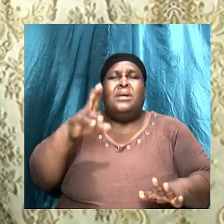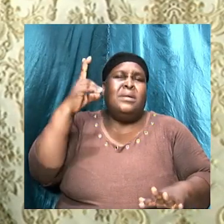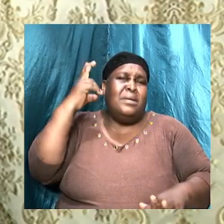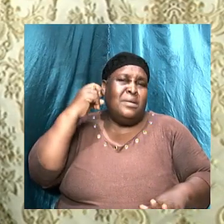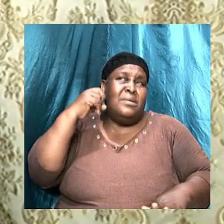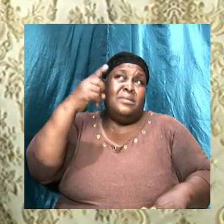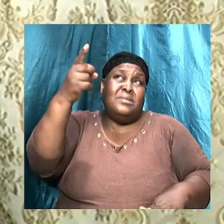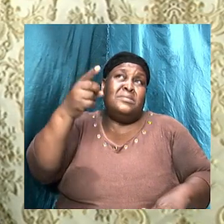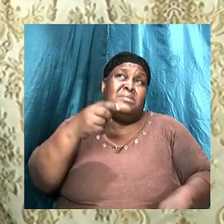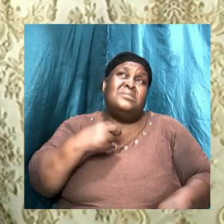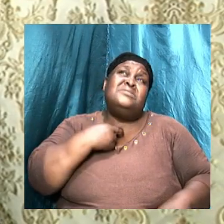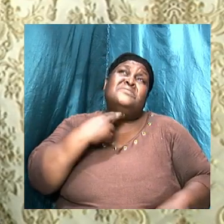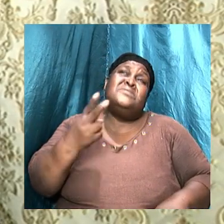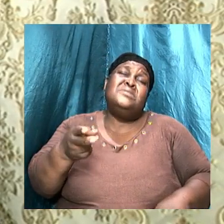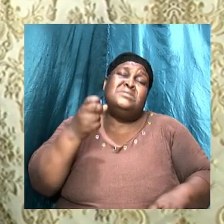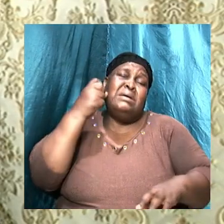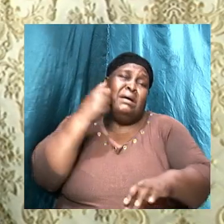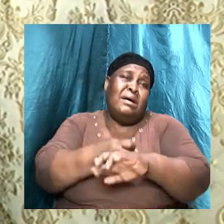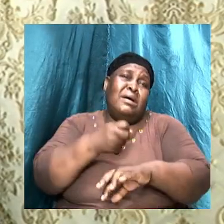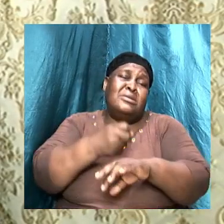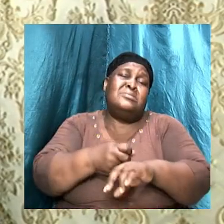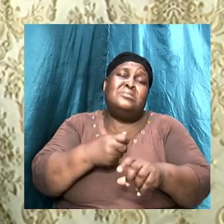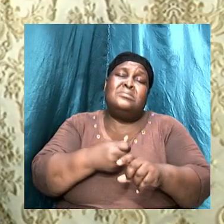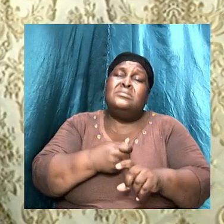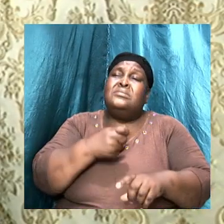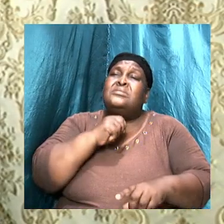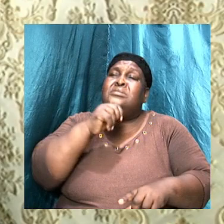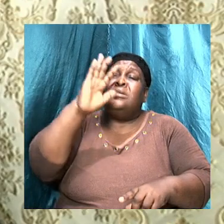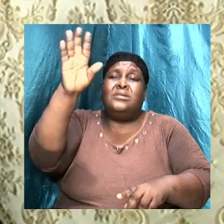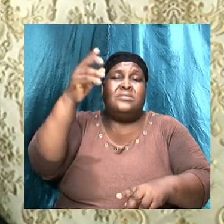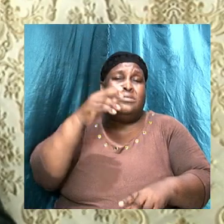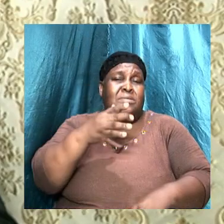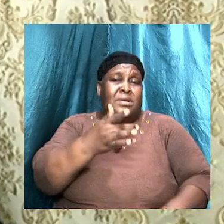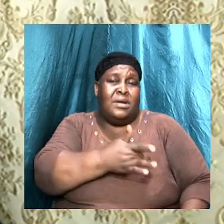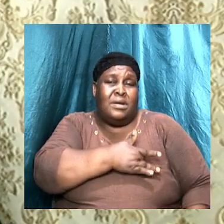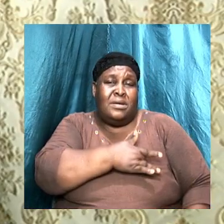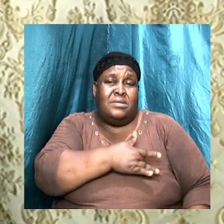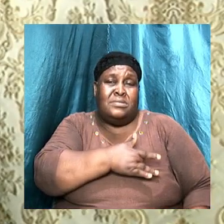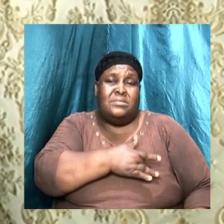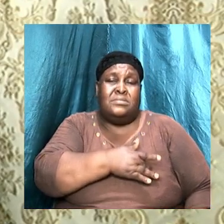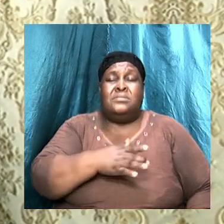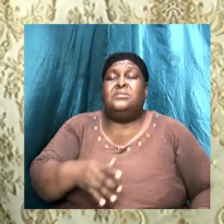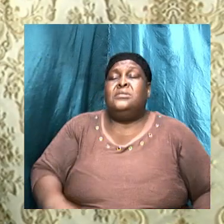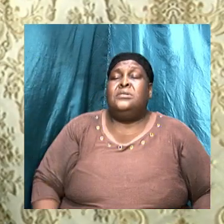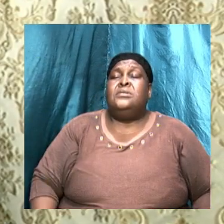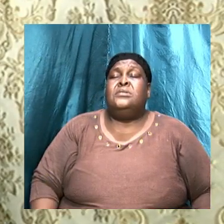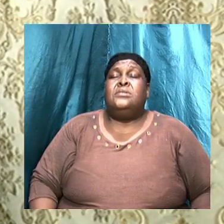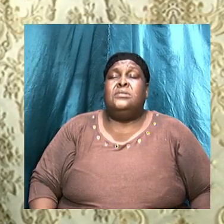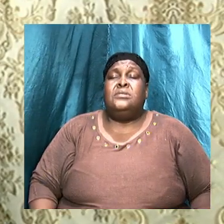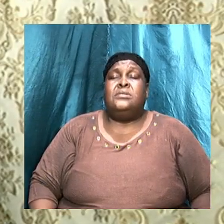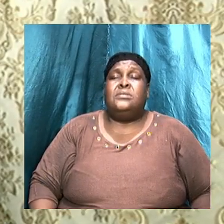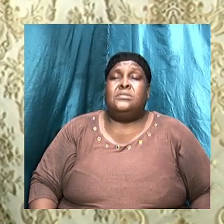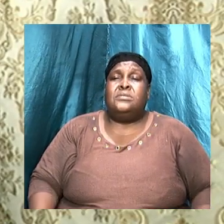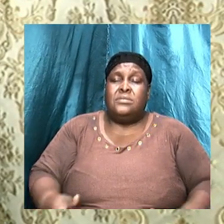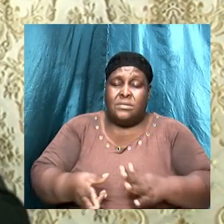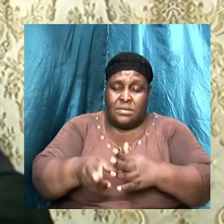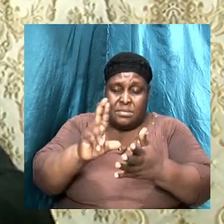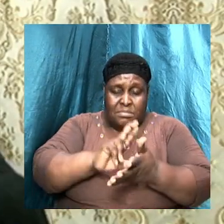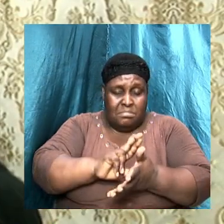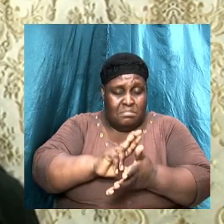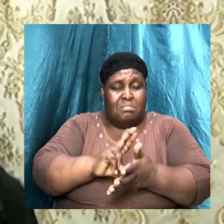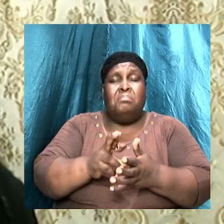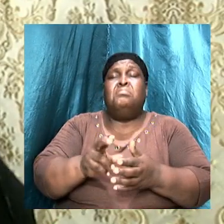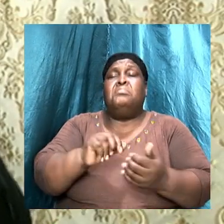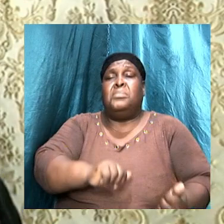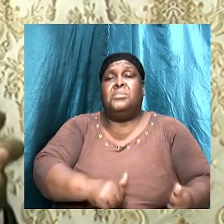his heart. Amen. Bless the Lord, O my soul. So, as we look now on baptism of the Holy Ghost. When